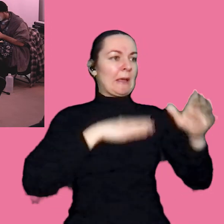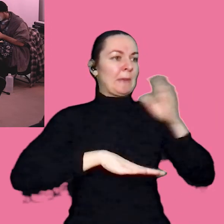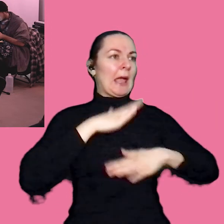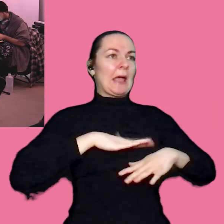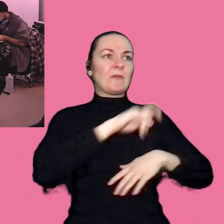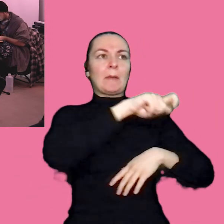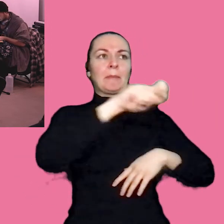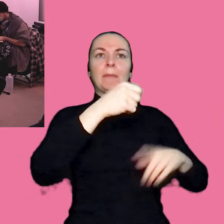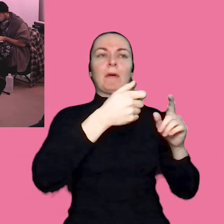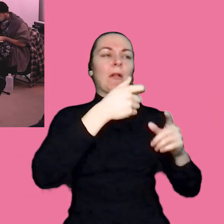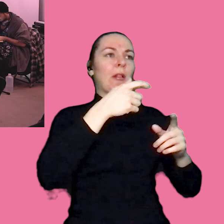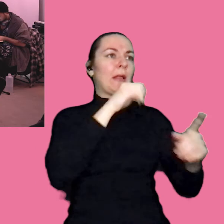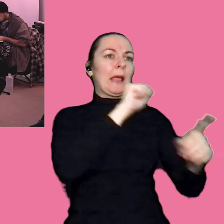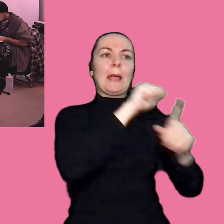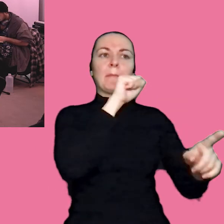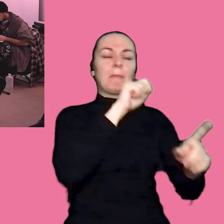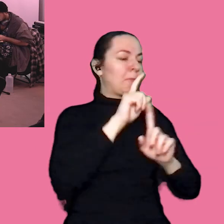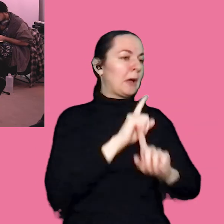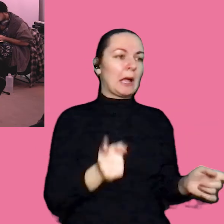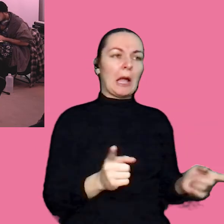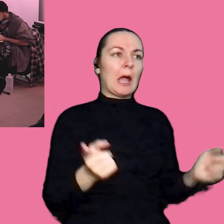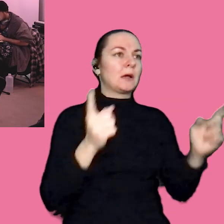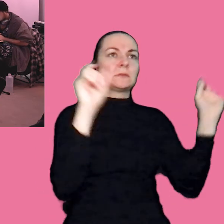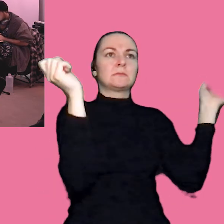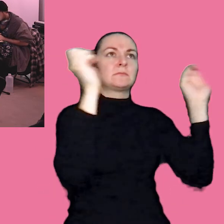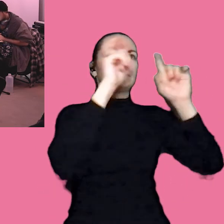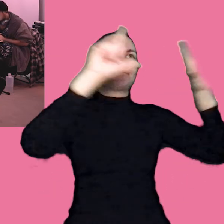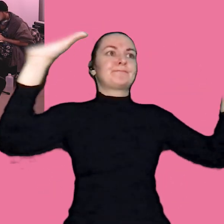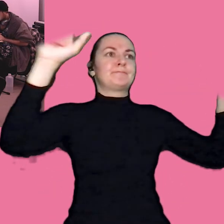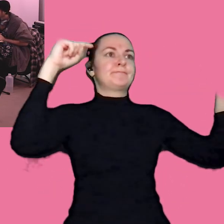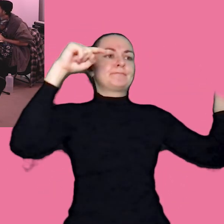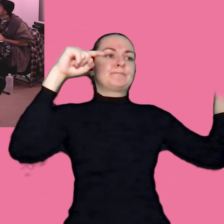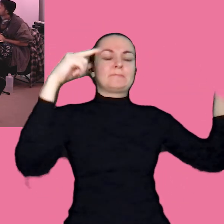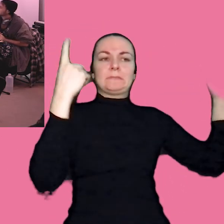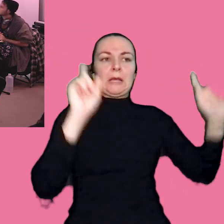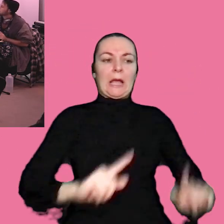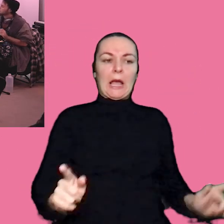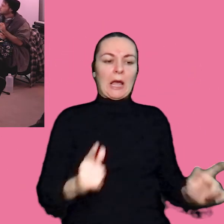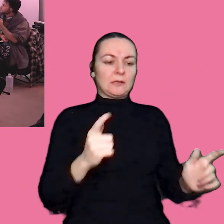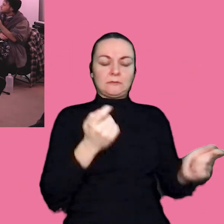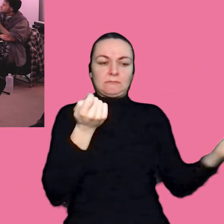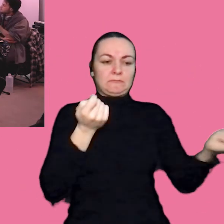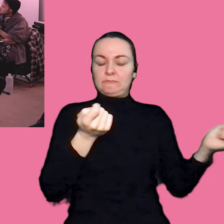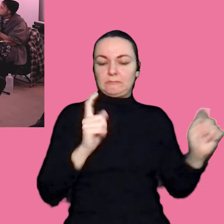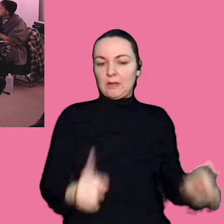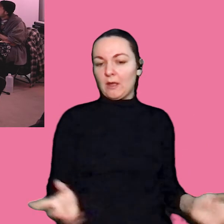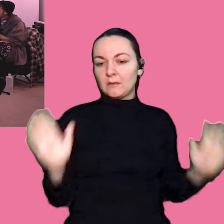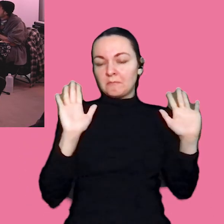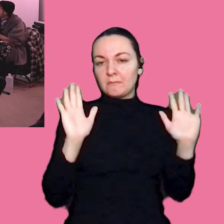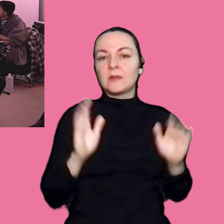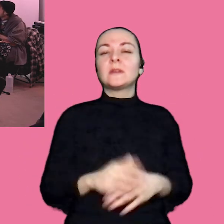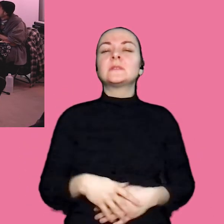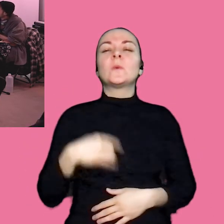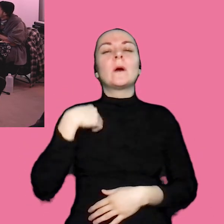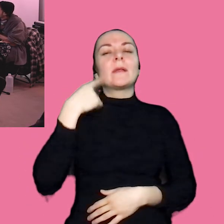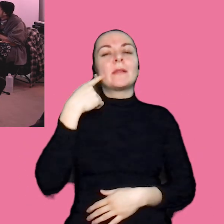people's behavior or other like big pictures behaviors. So that's where I think that is the role